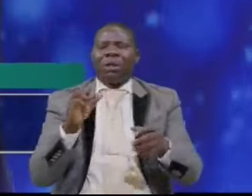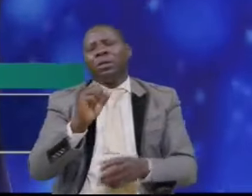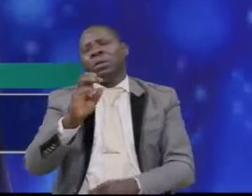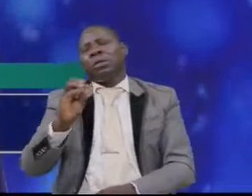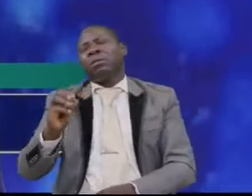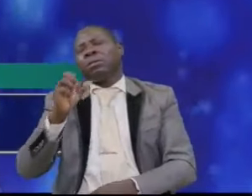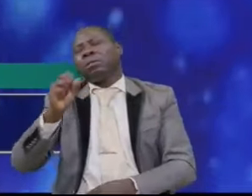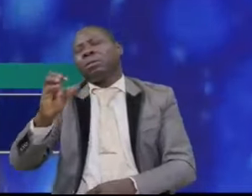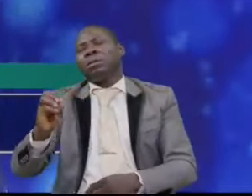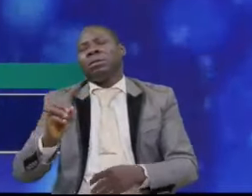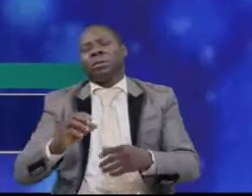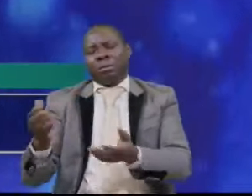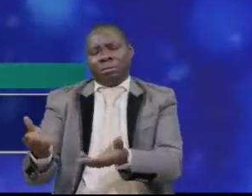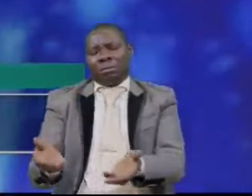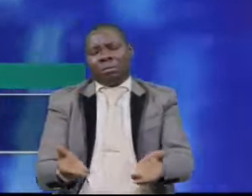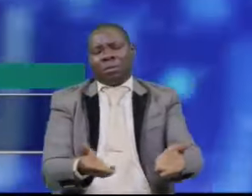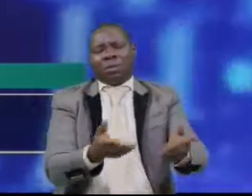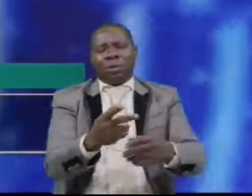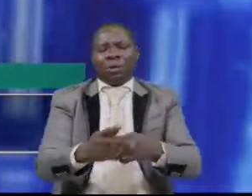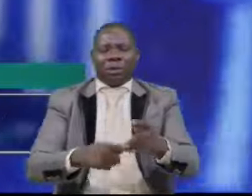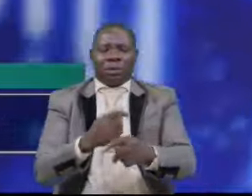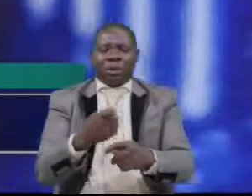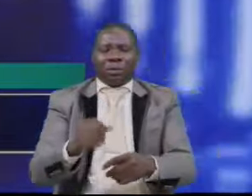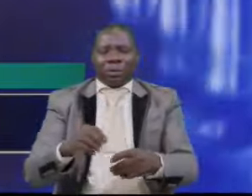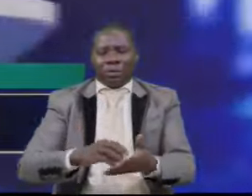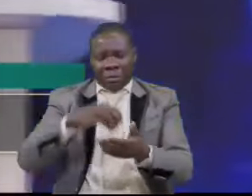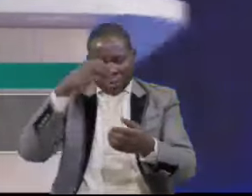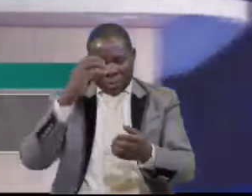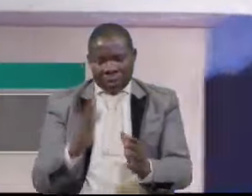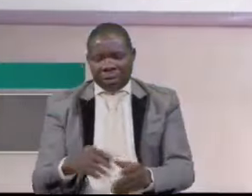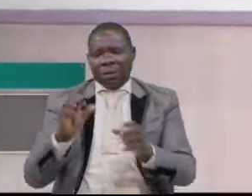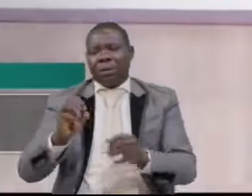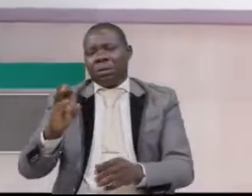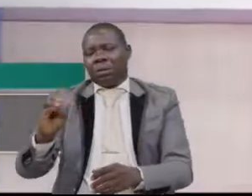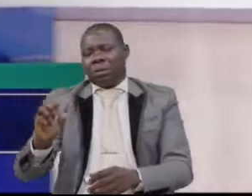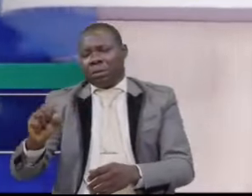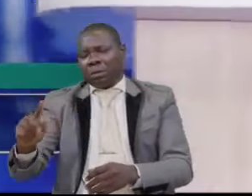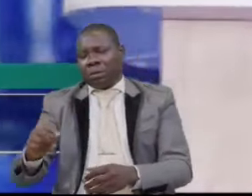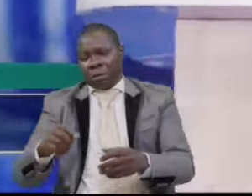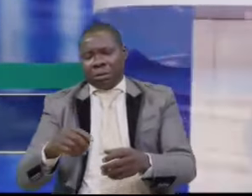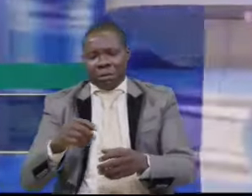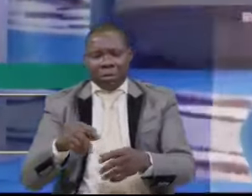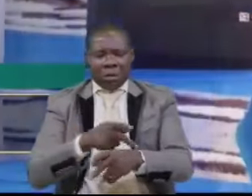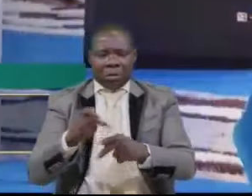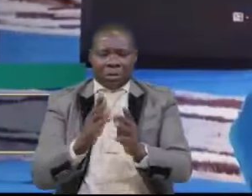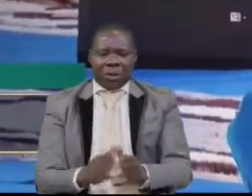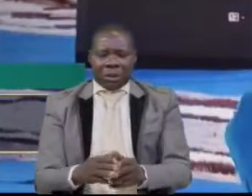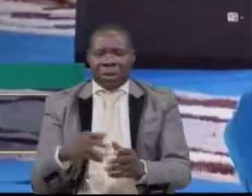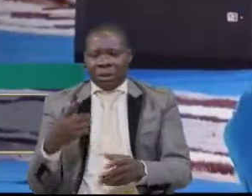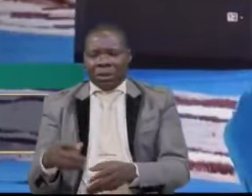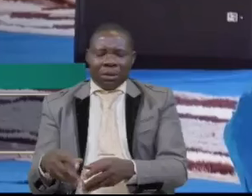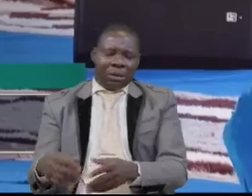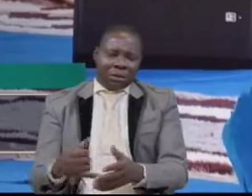kind of a student, is so professional, if the wind is blowing there, looks like they don't want to go in